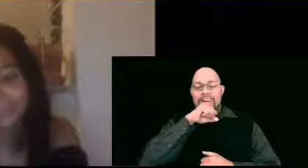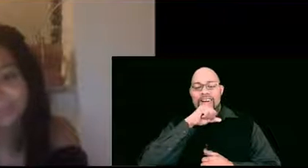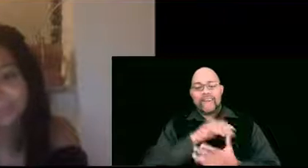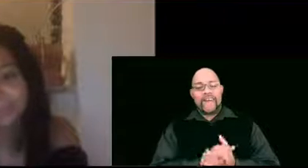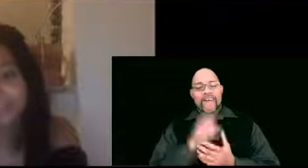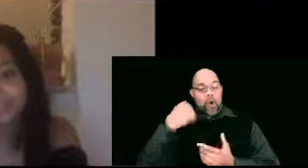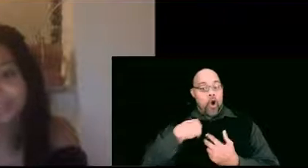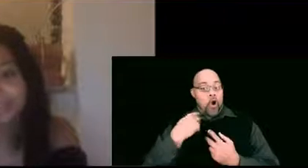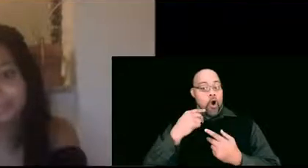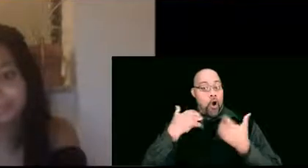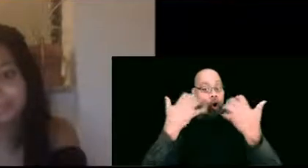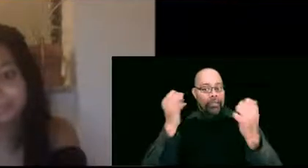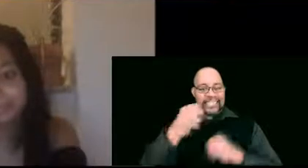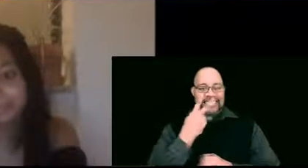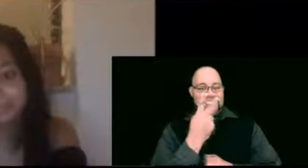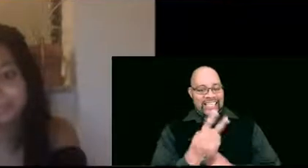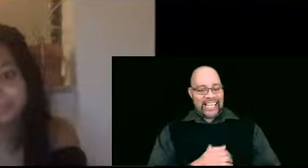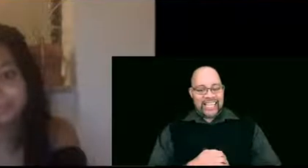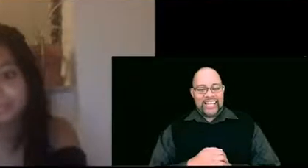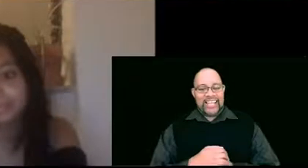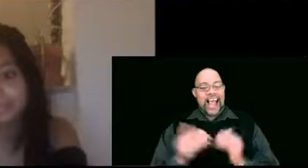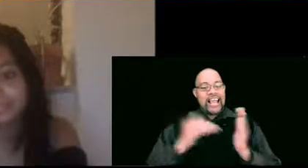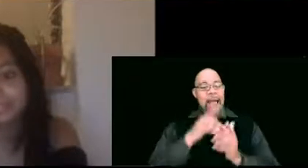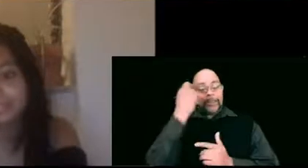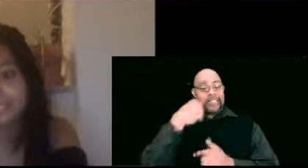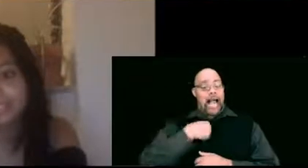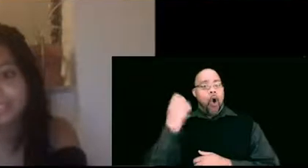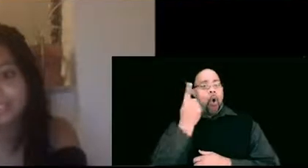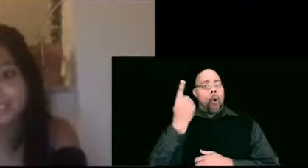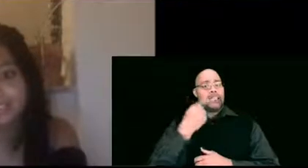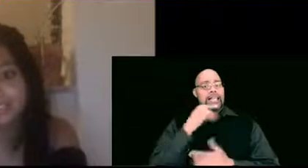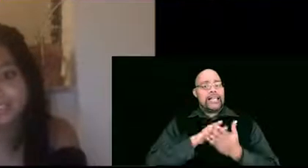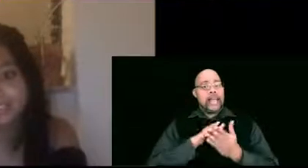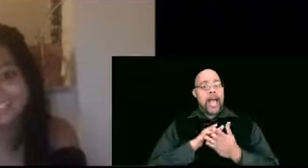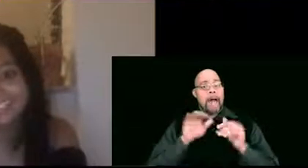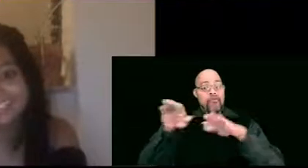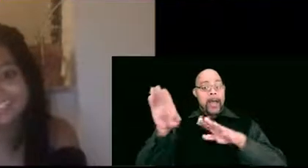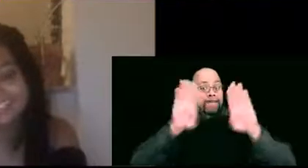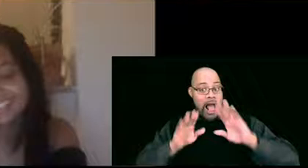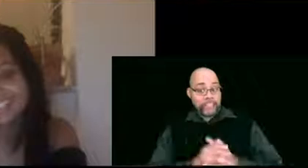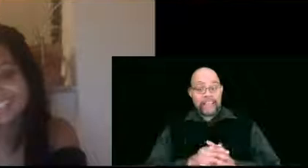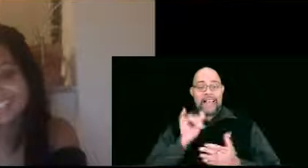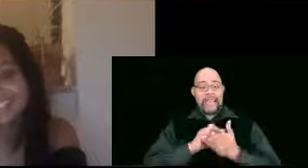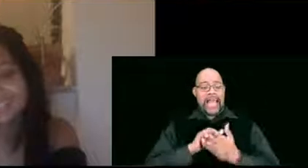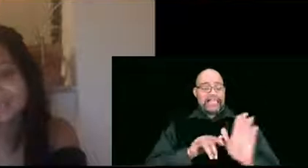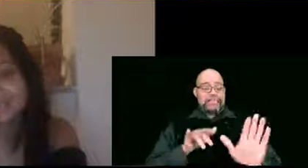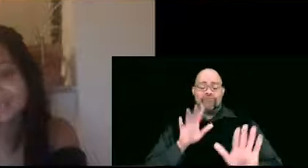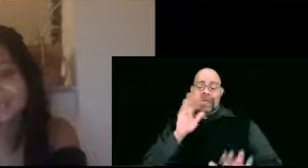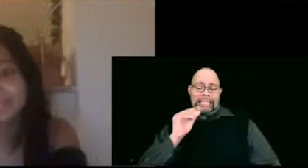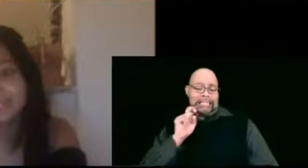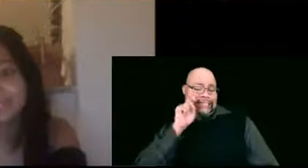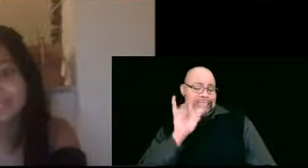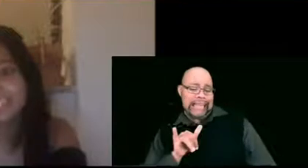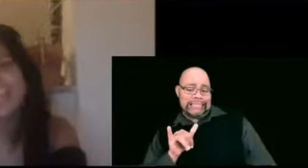I love that, for our viewers, they get to see, again, because I always say that like marine biology is the